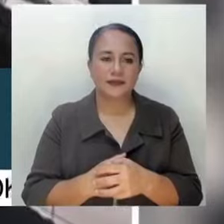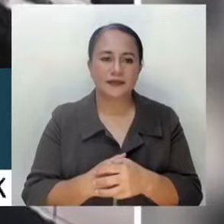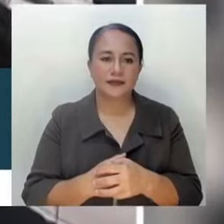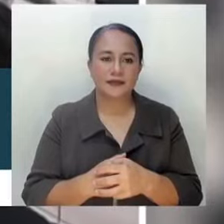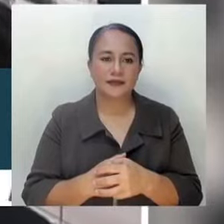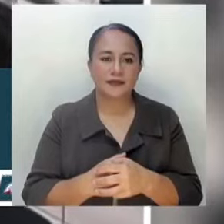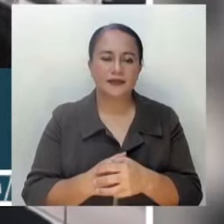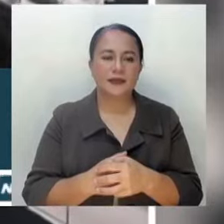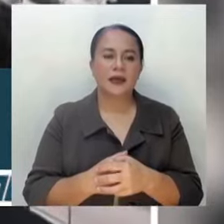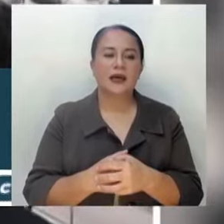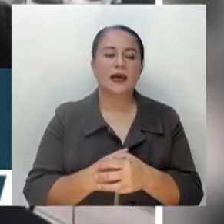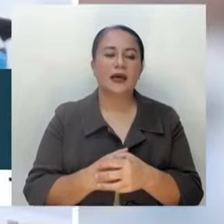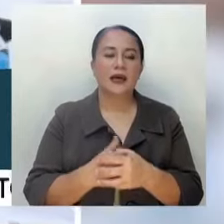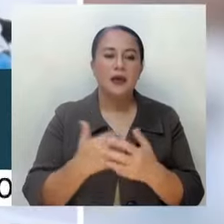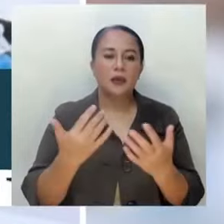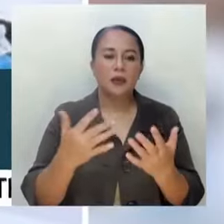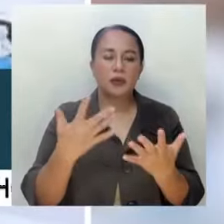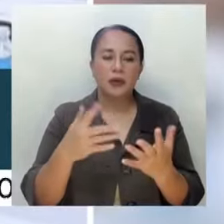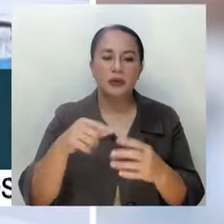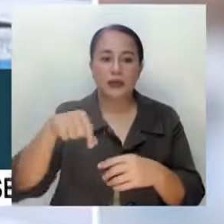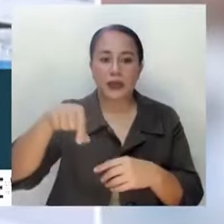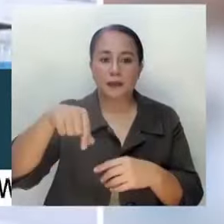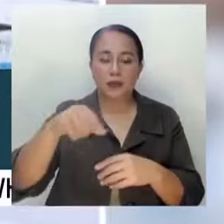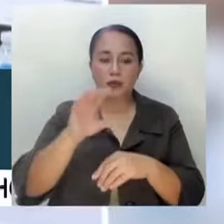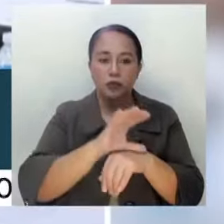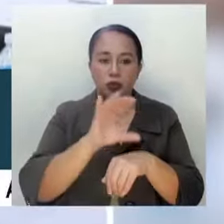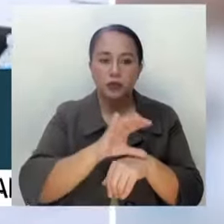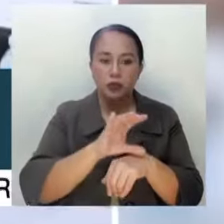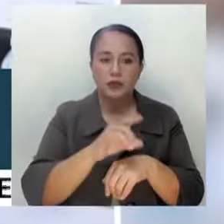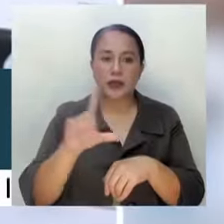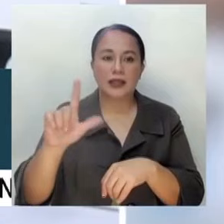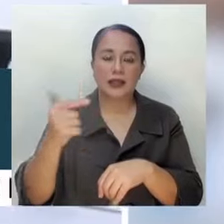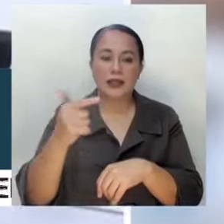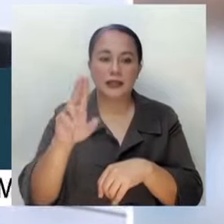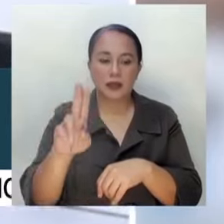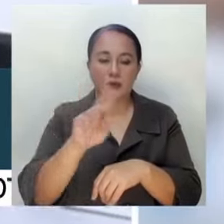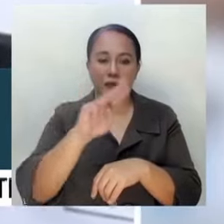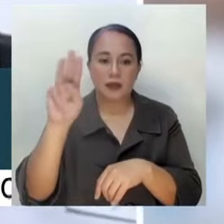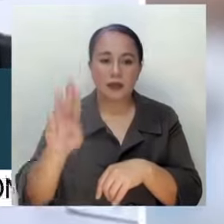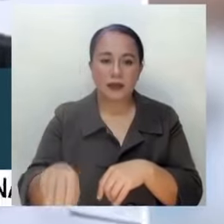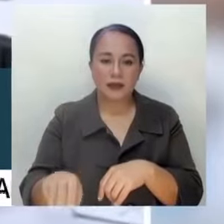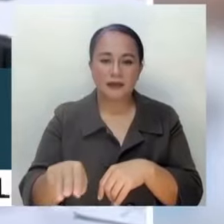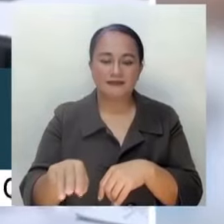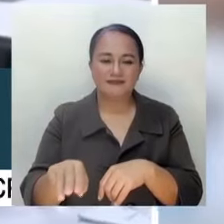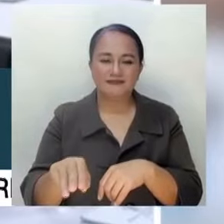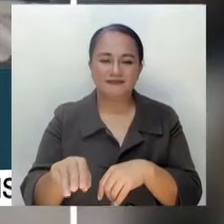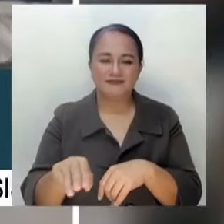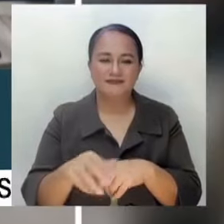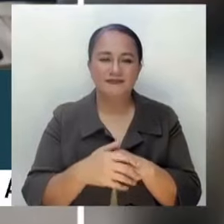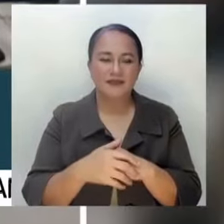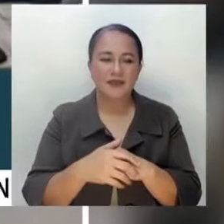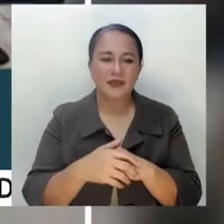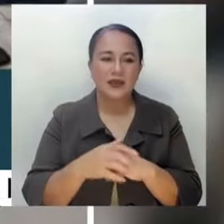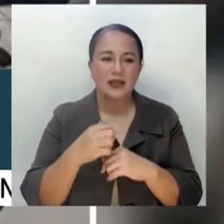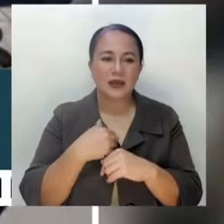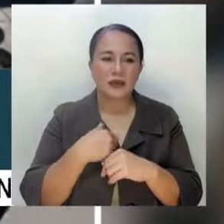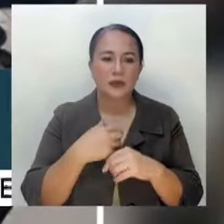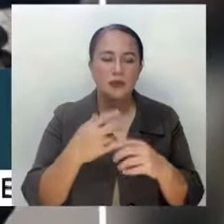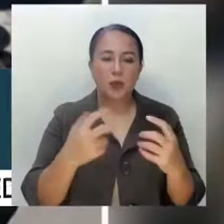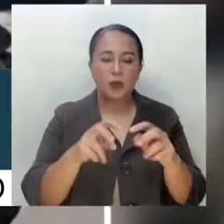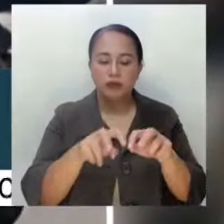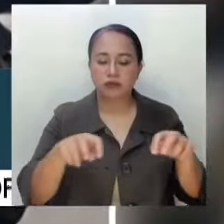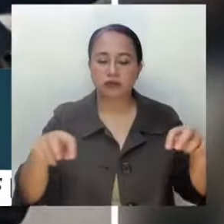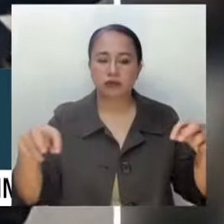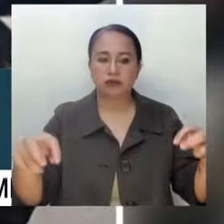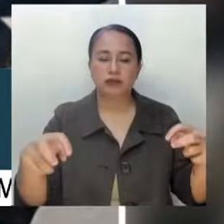Armina, leaders of Quiapo Church and the local government of Manila are urging devotees in Quiapo and those attending the Carino Grandstand